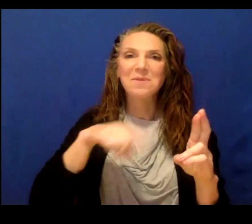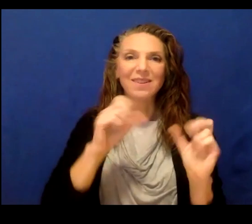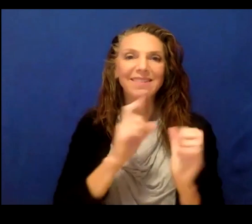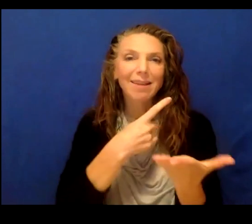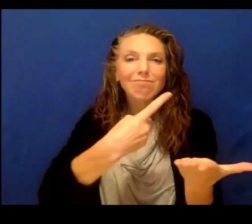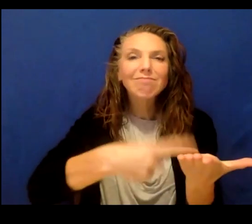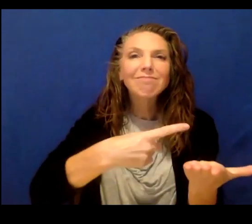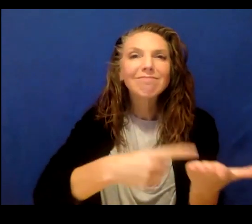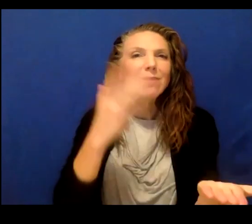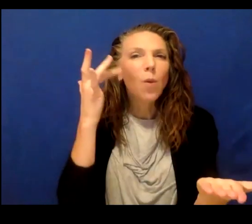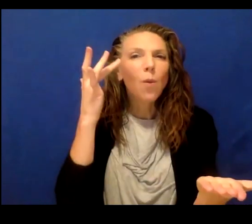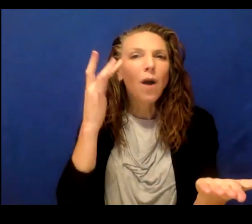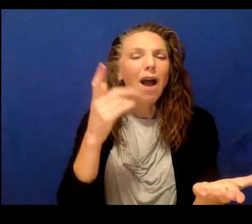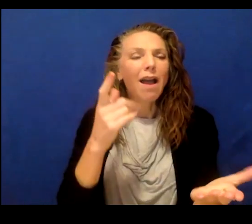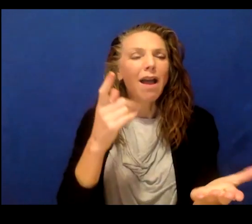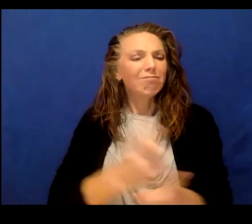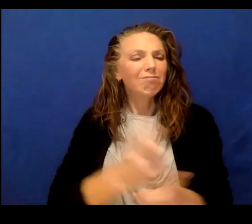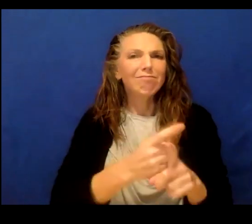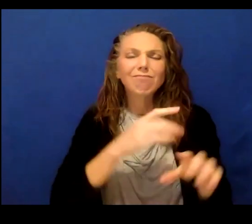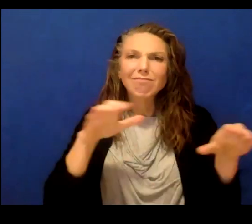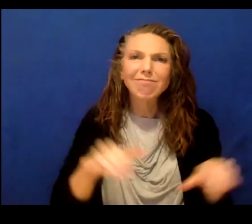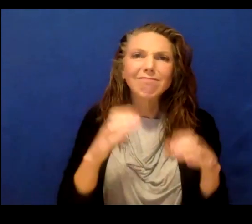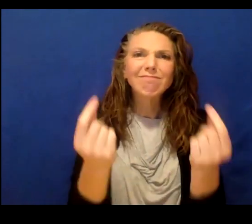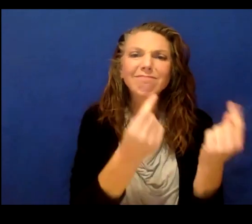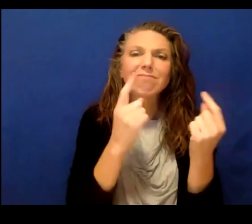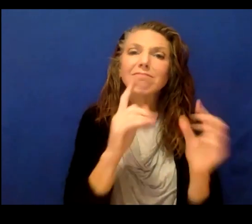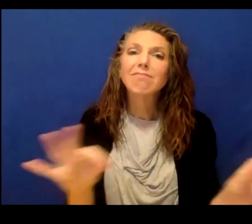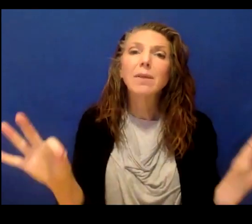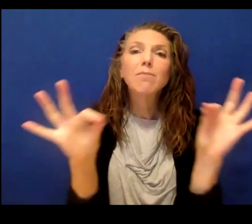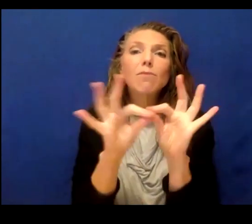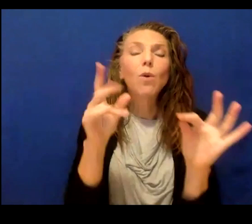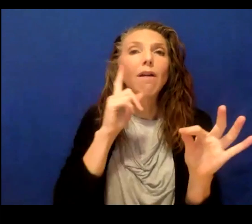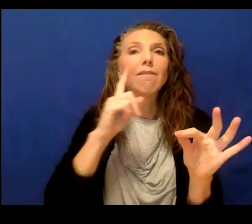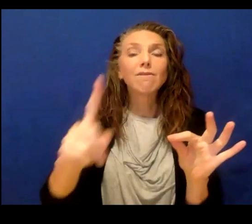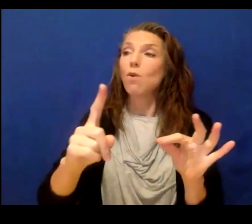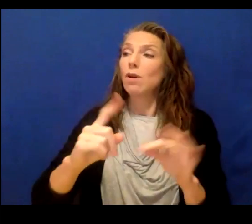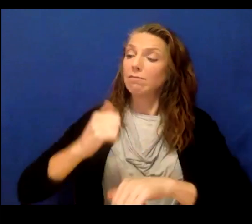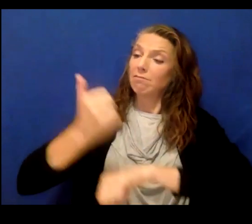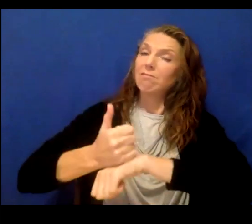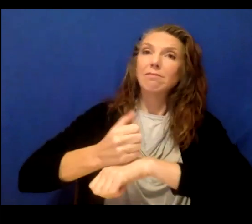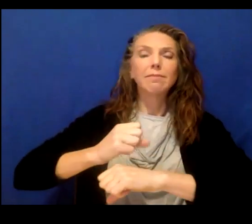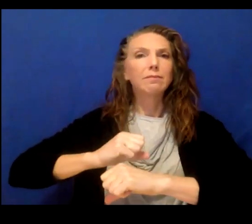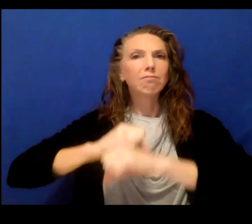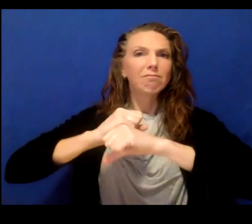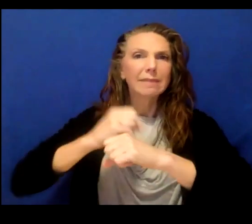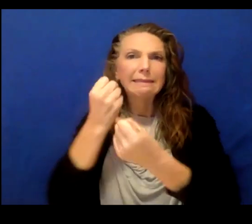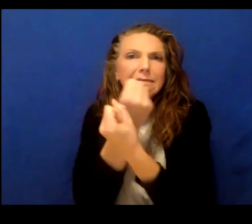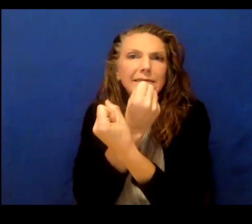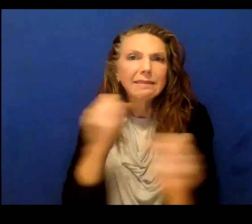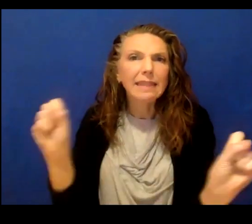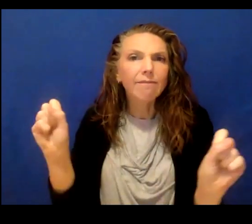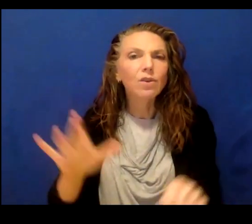about why consistent routines are so essential for creating secure and engaging early care